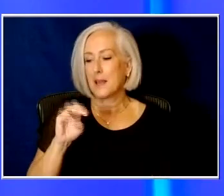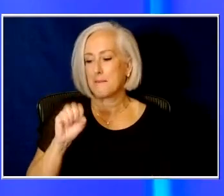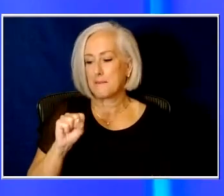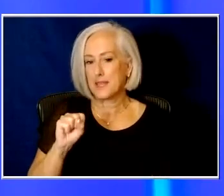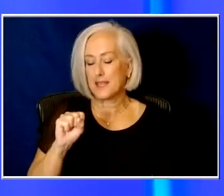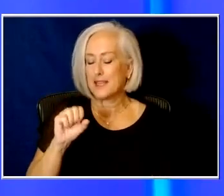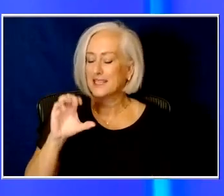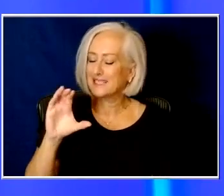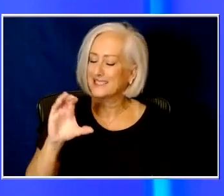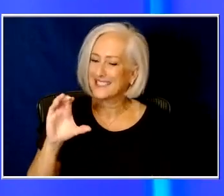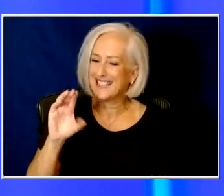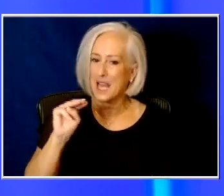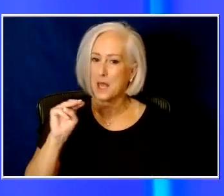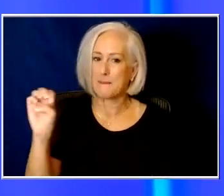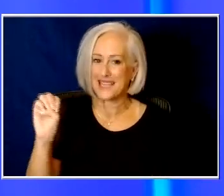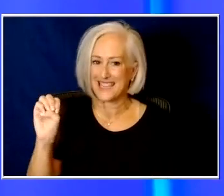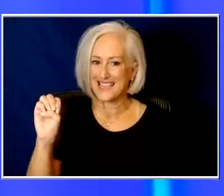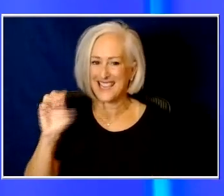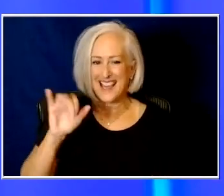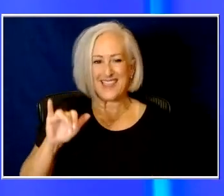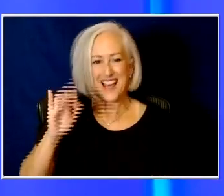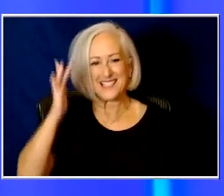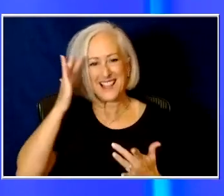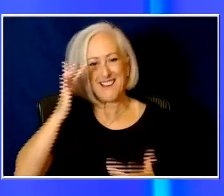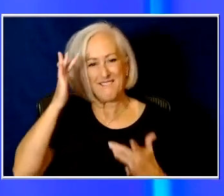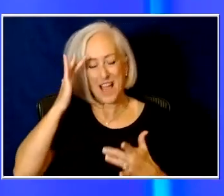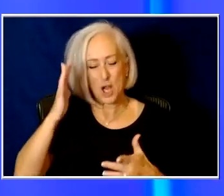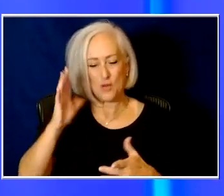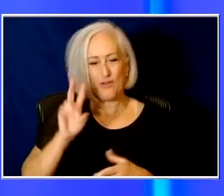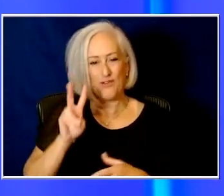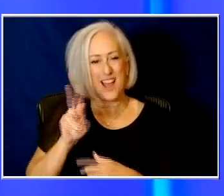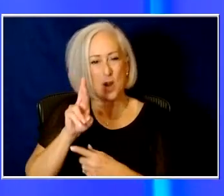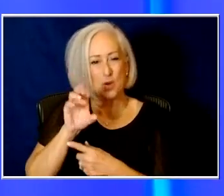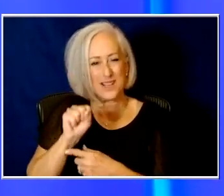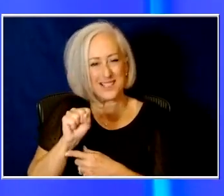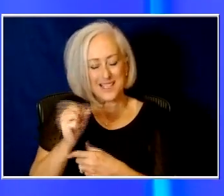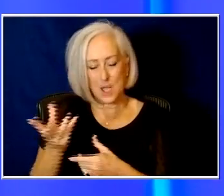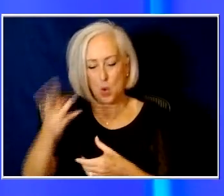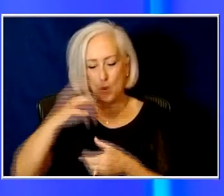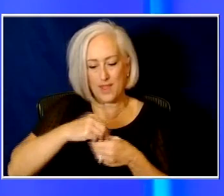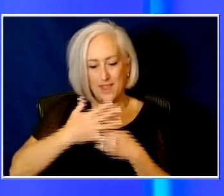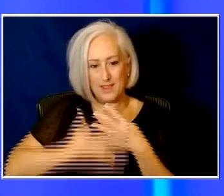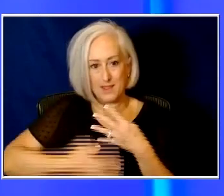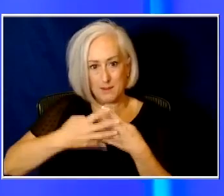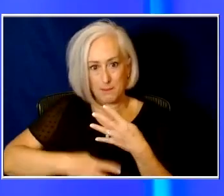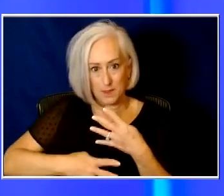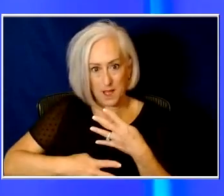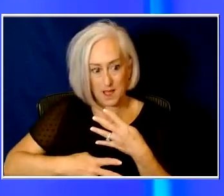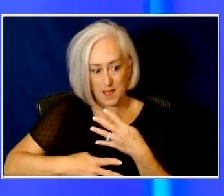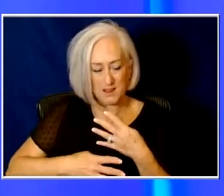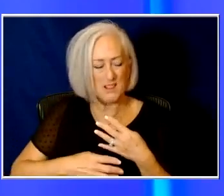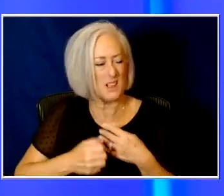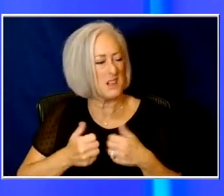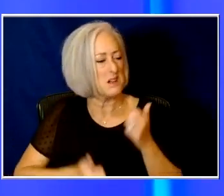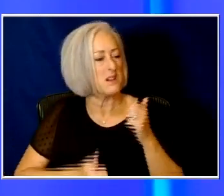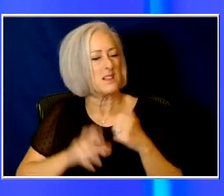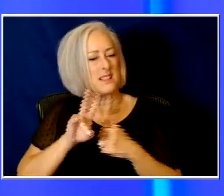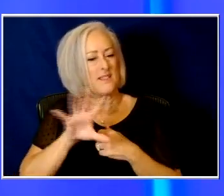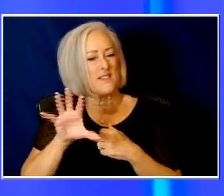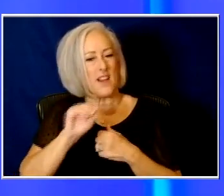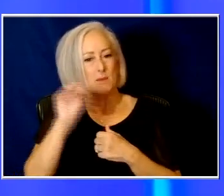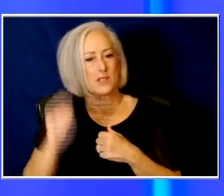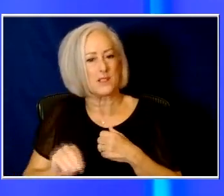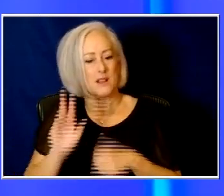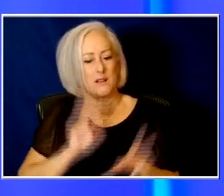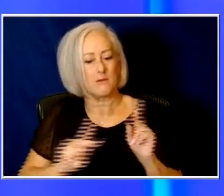in our blood. And normally the virus stays dormant, but when the immune system goes down, the virus becomes active. And unfortunately,